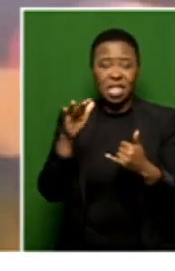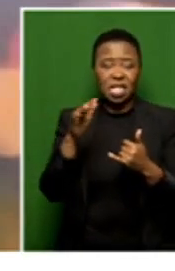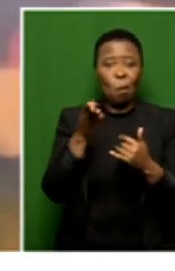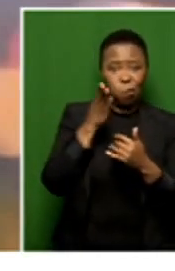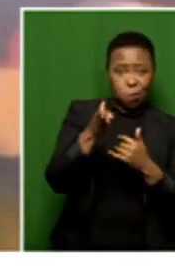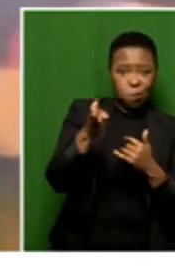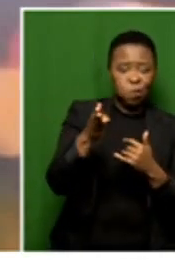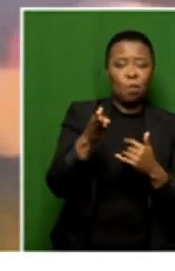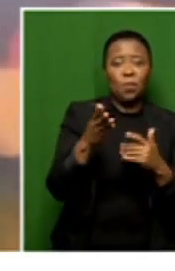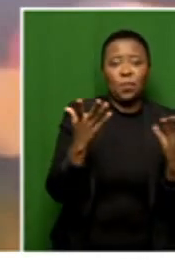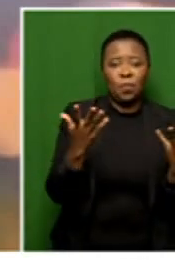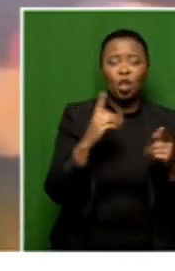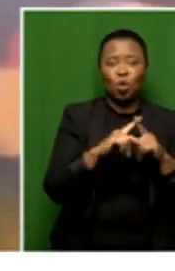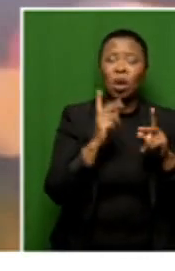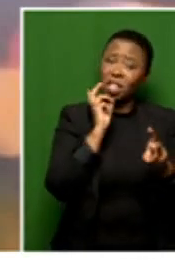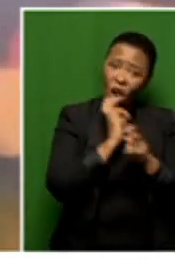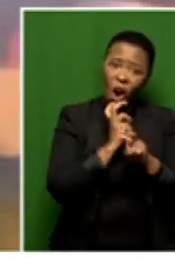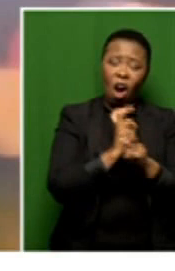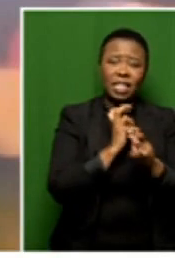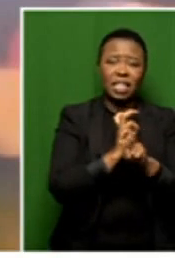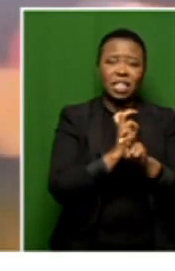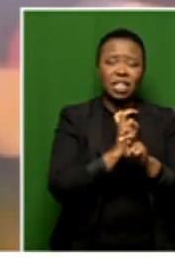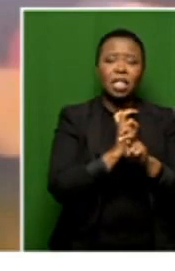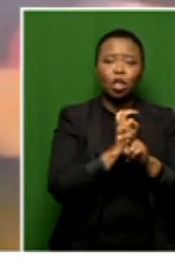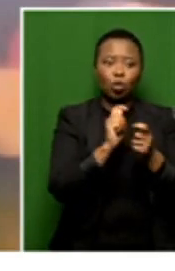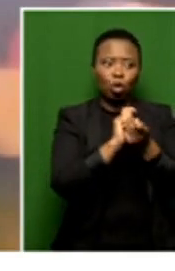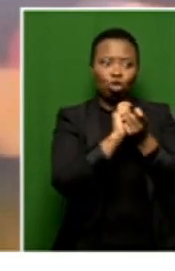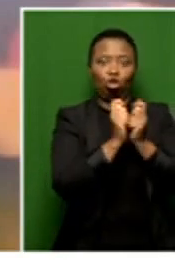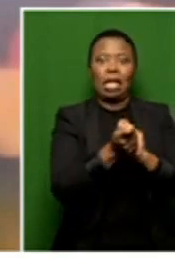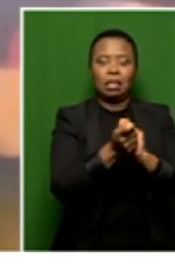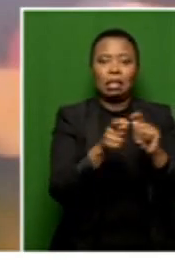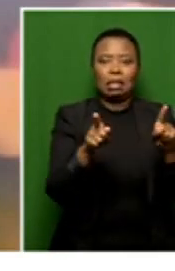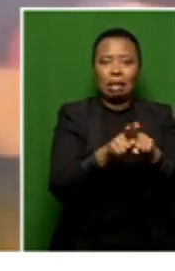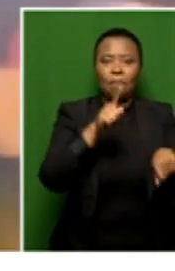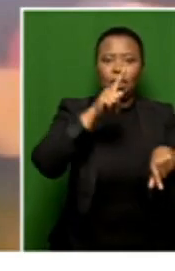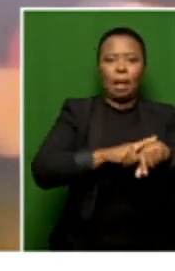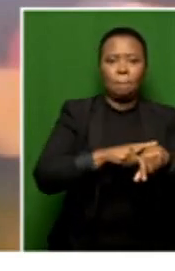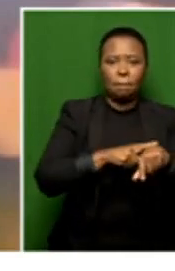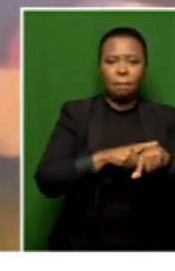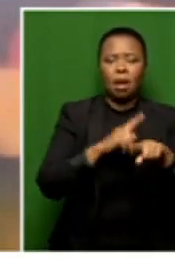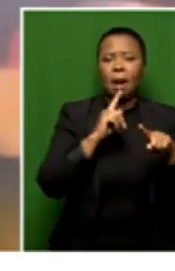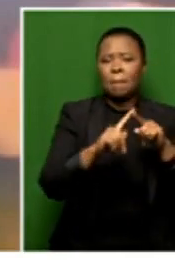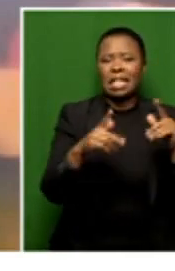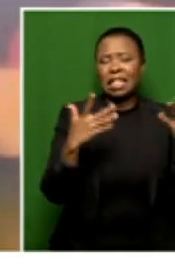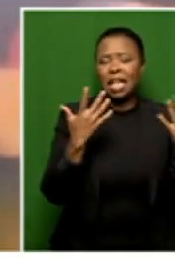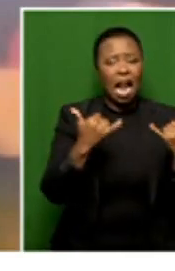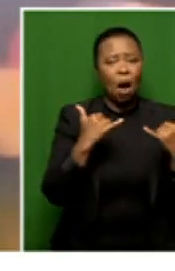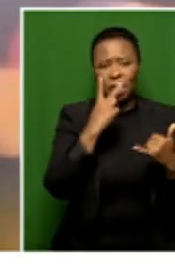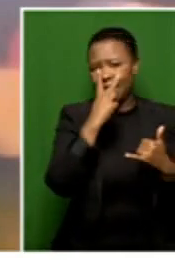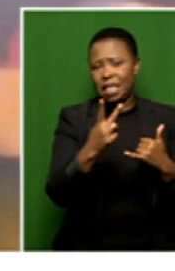it that has made it a bit hard to kind of suppress and change over time, but it's not a negotiable